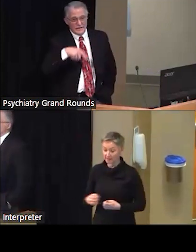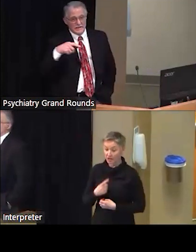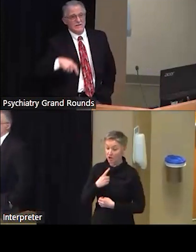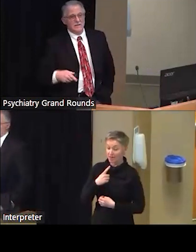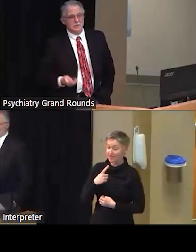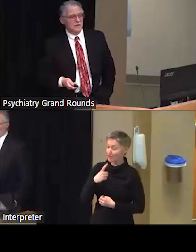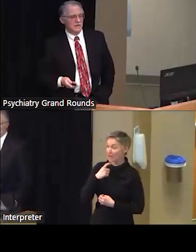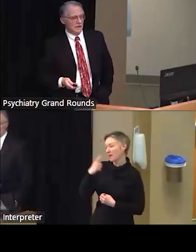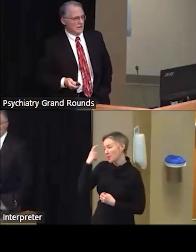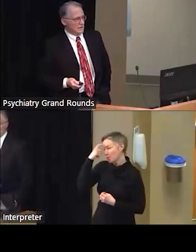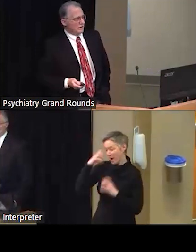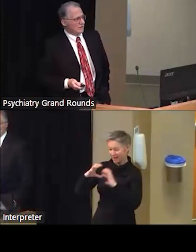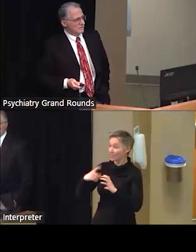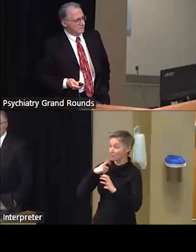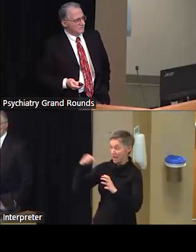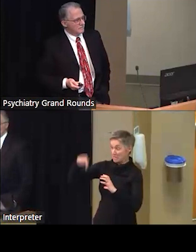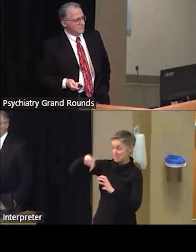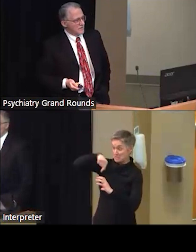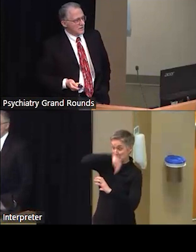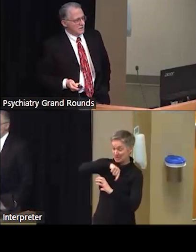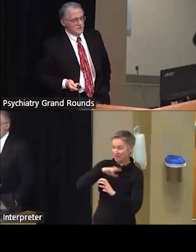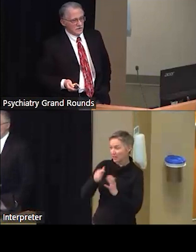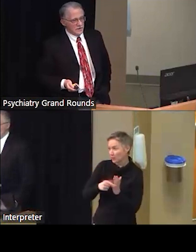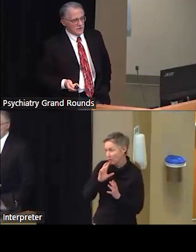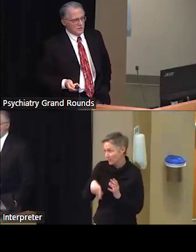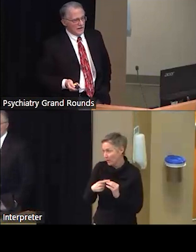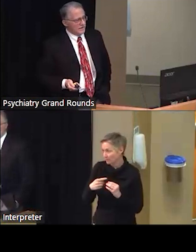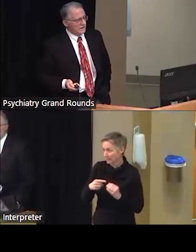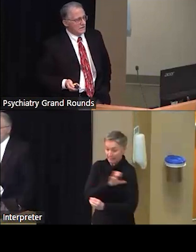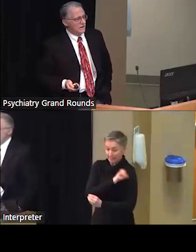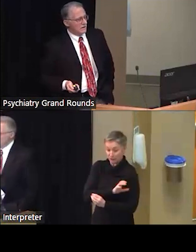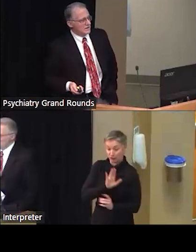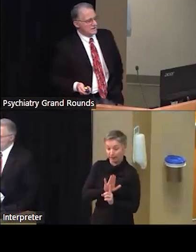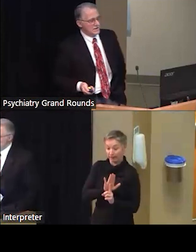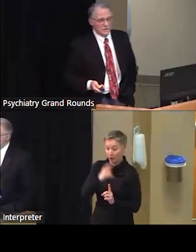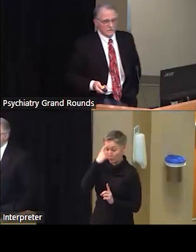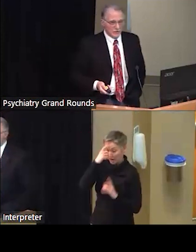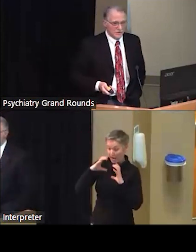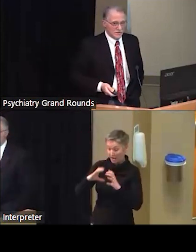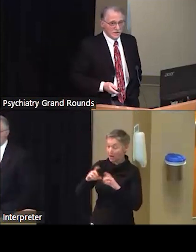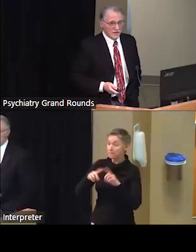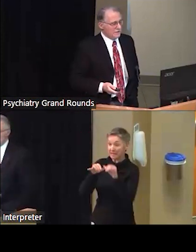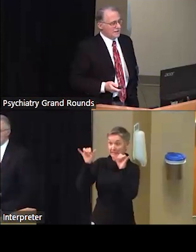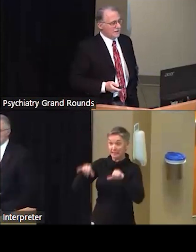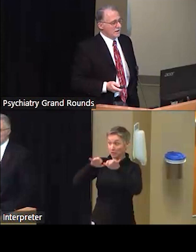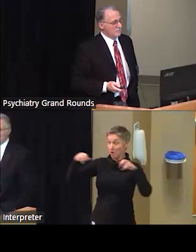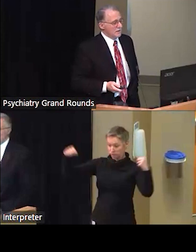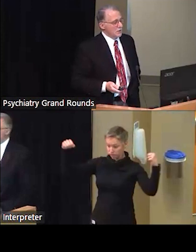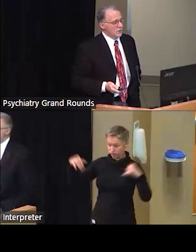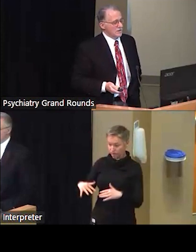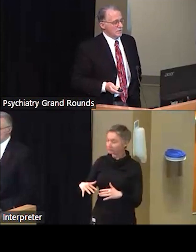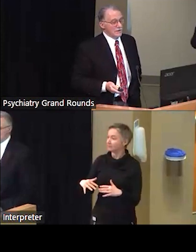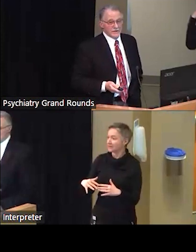that brain is what I've been talking about. See, there's the clinician's brain and all these systemic forces